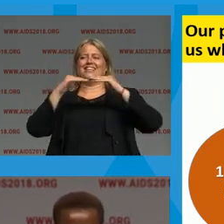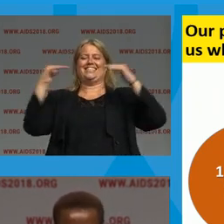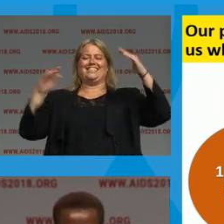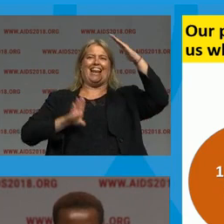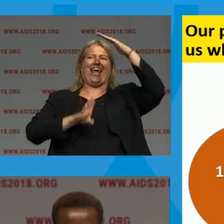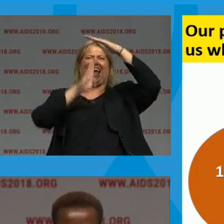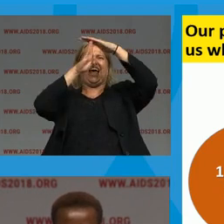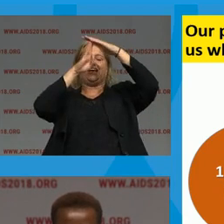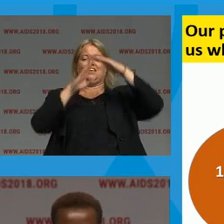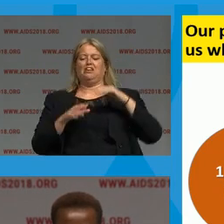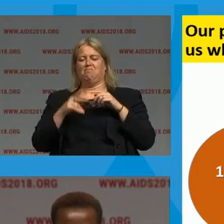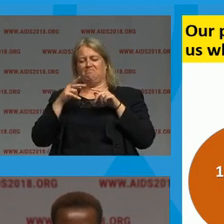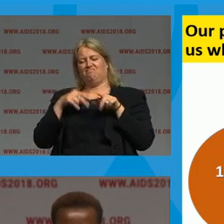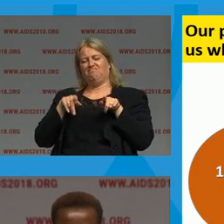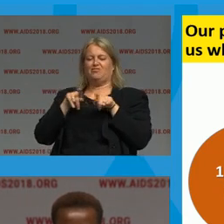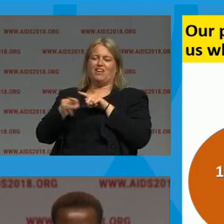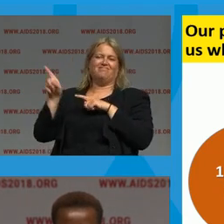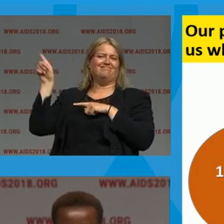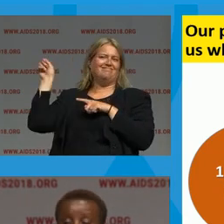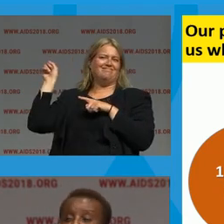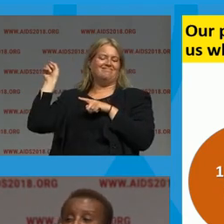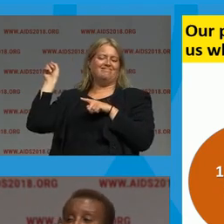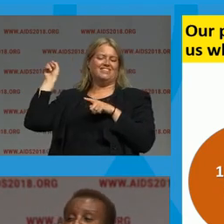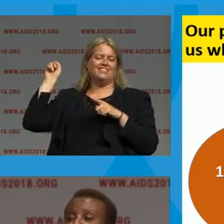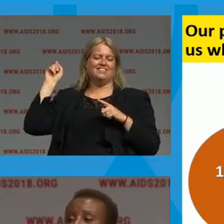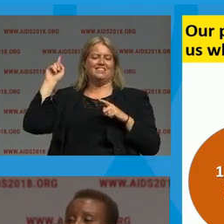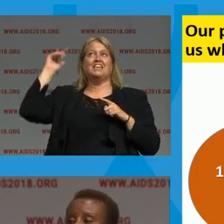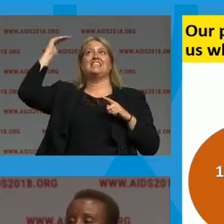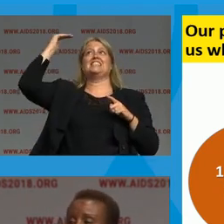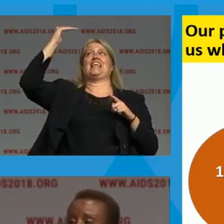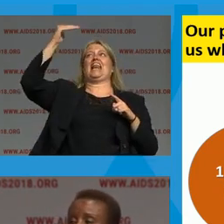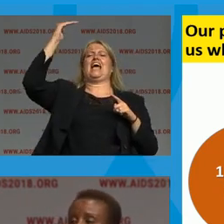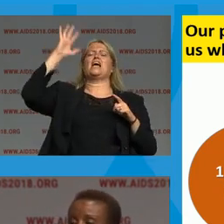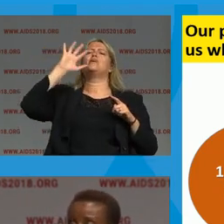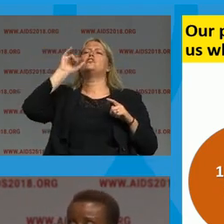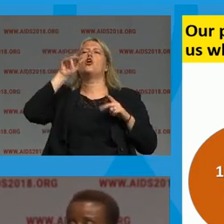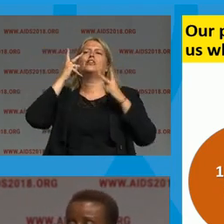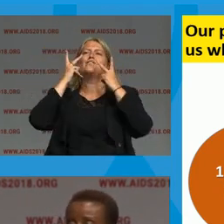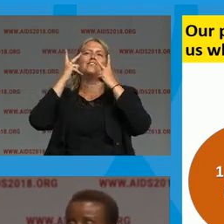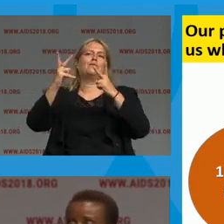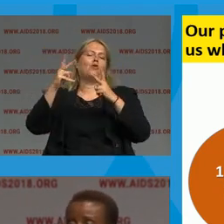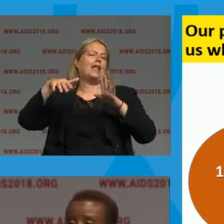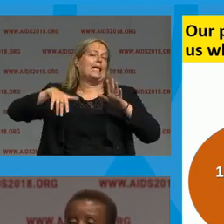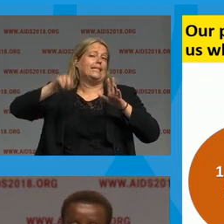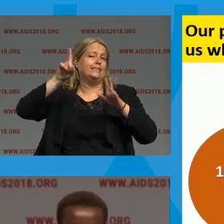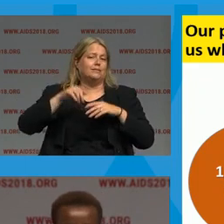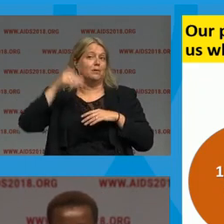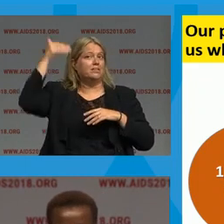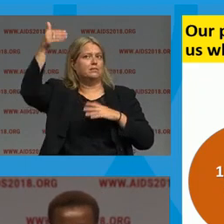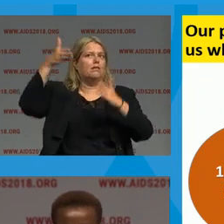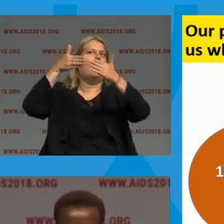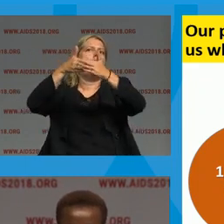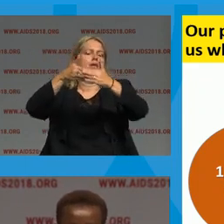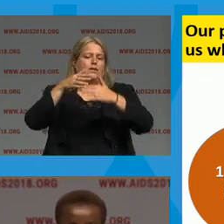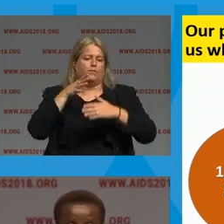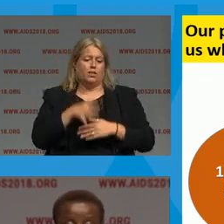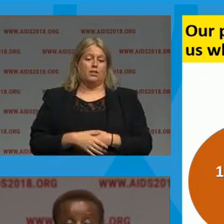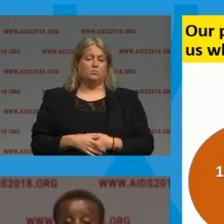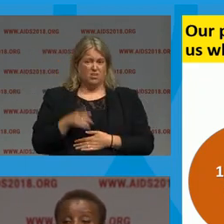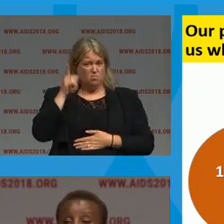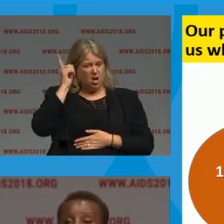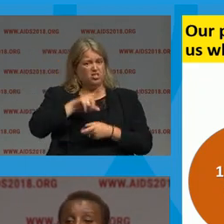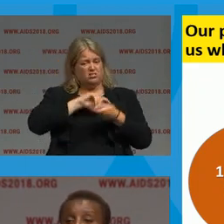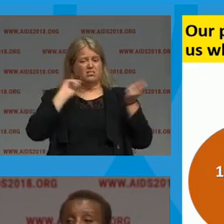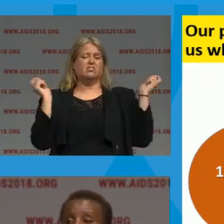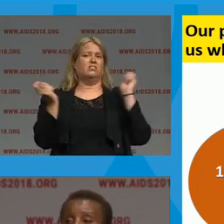form of a ceiling that is supposed to be not very visible, yet visible. So what do we need to do differently? I